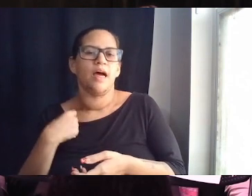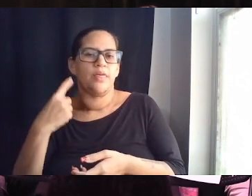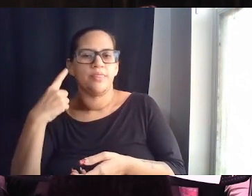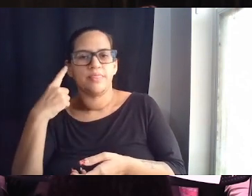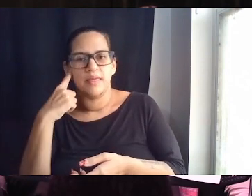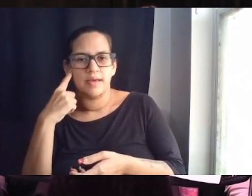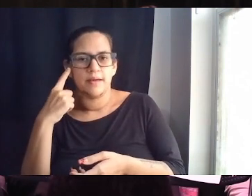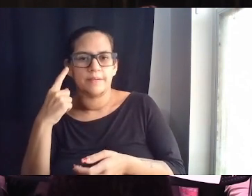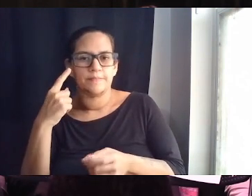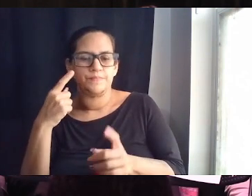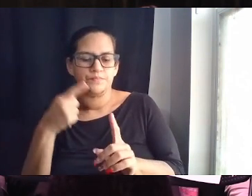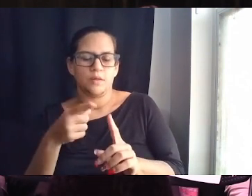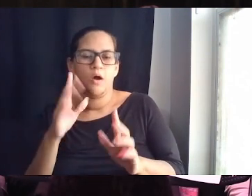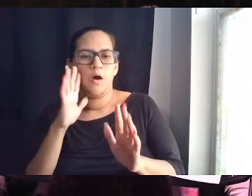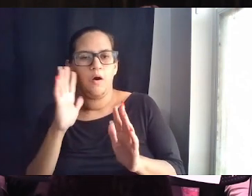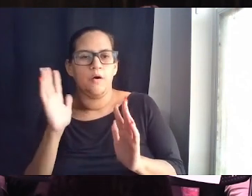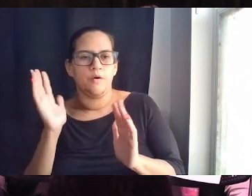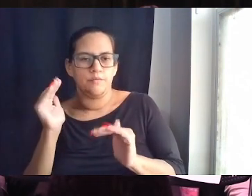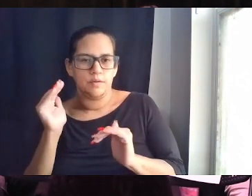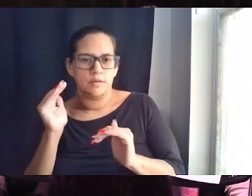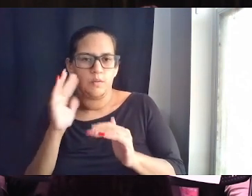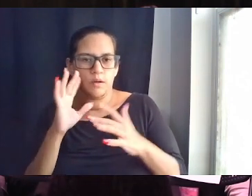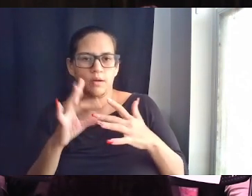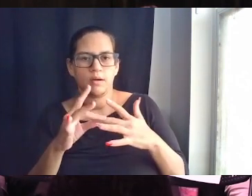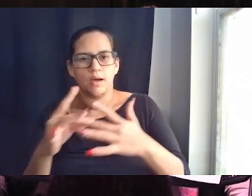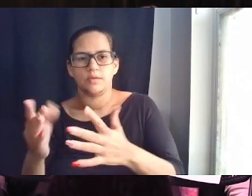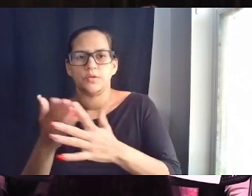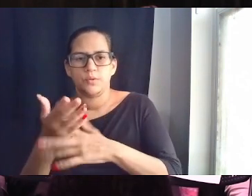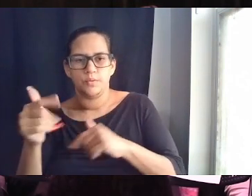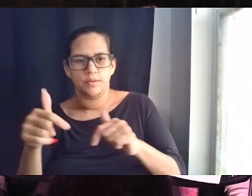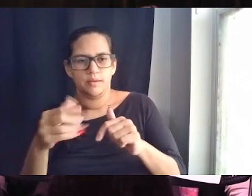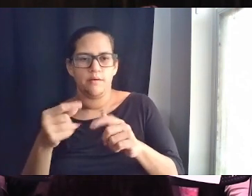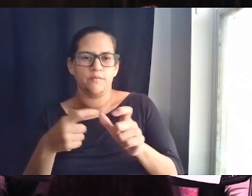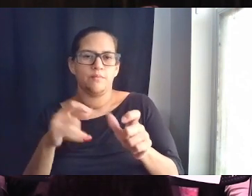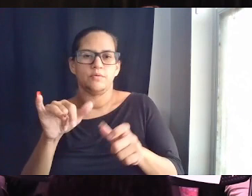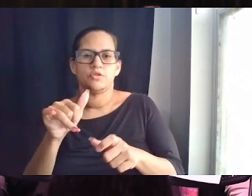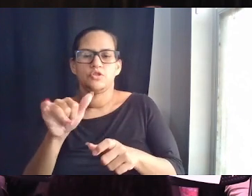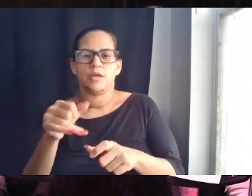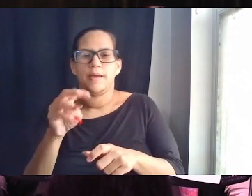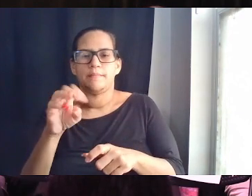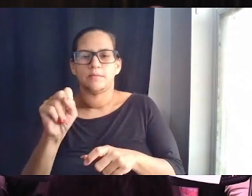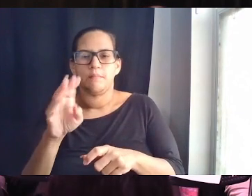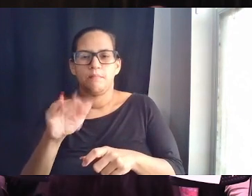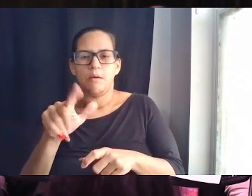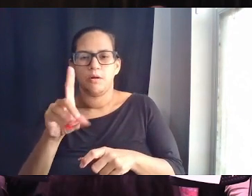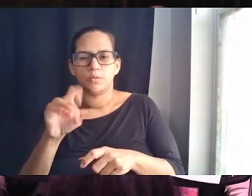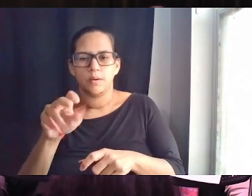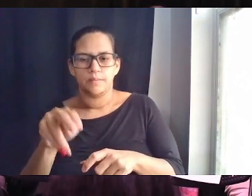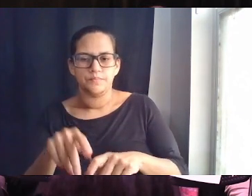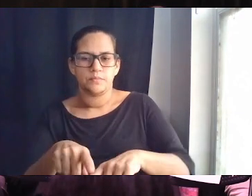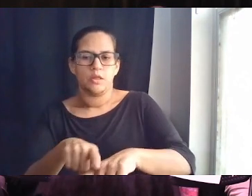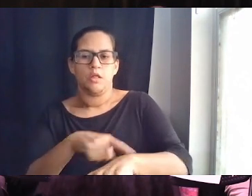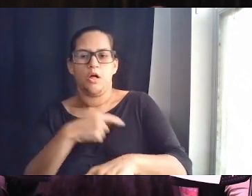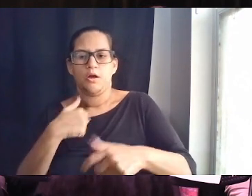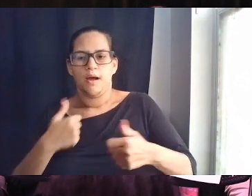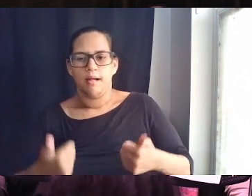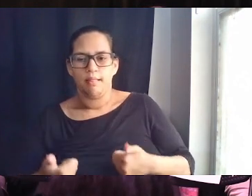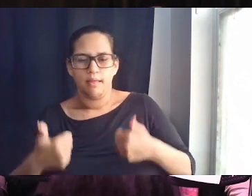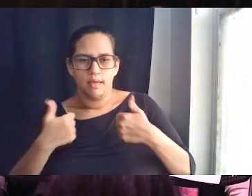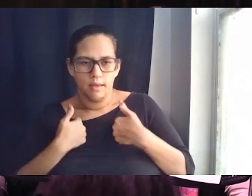hopefully guide us through this. And this is from James Baldwin. The longer I live, the more deeply I